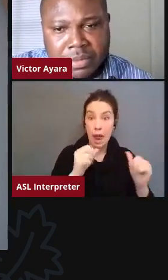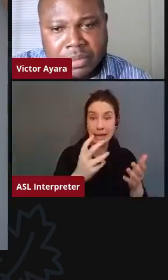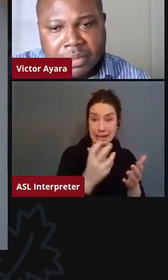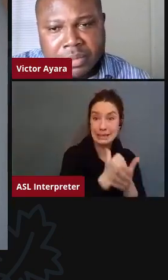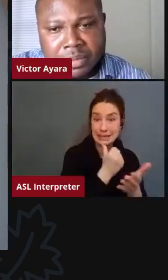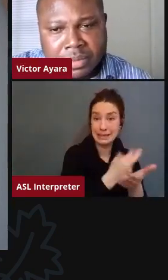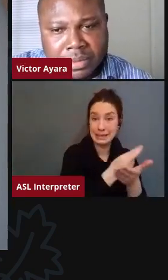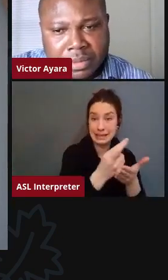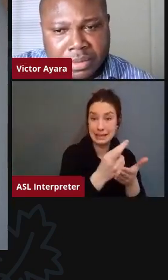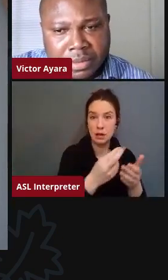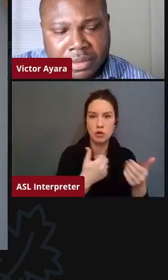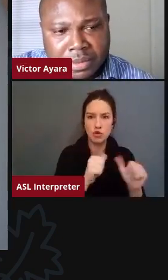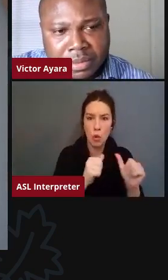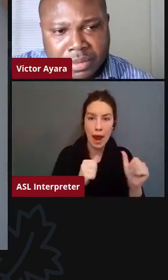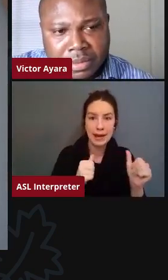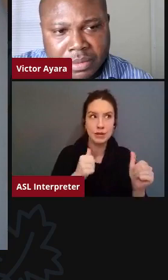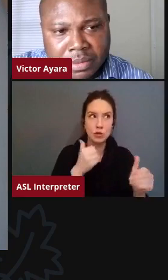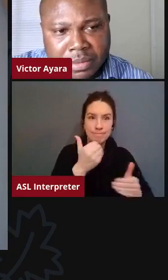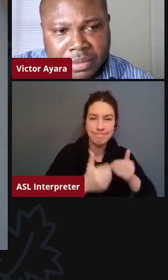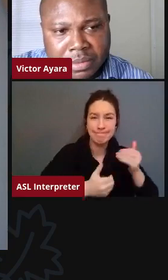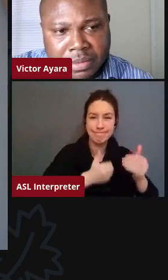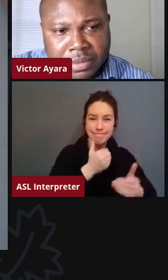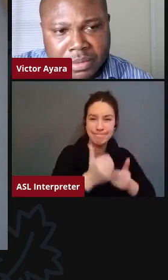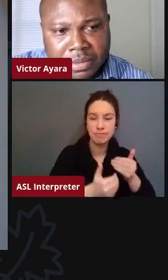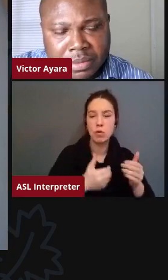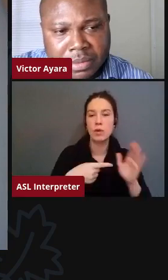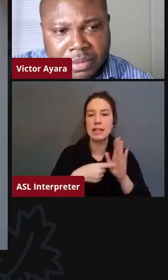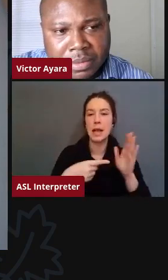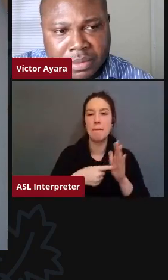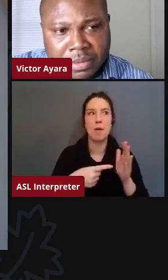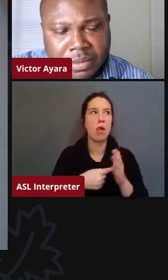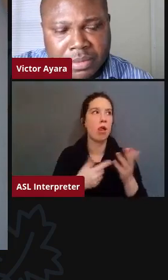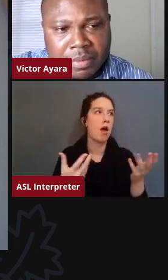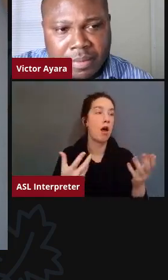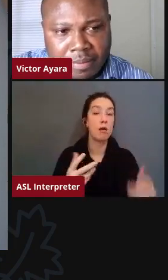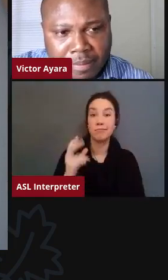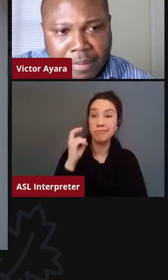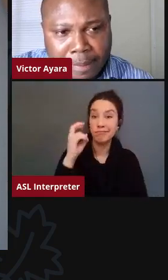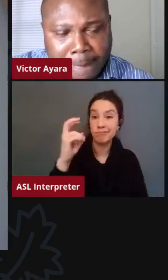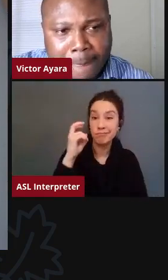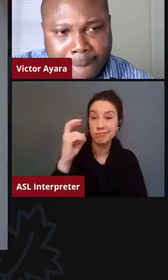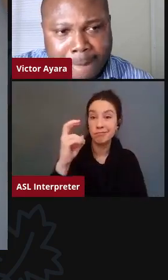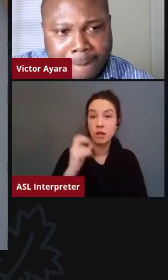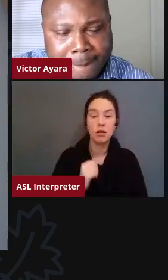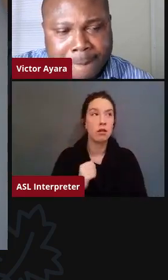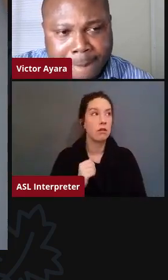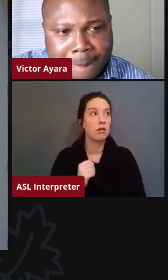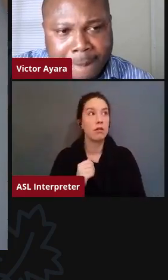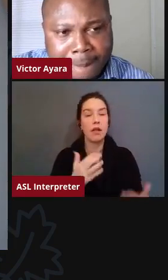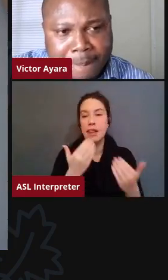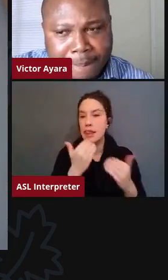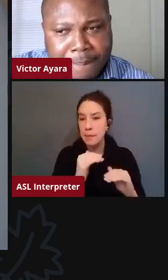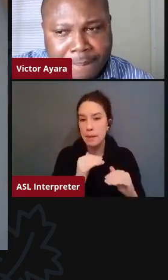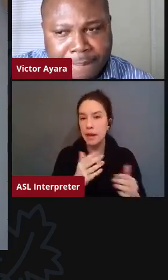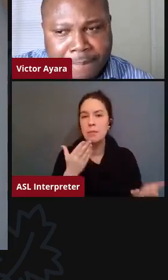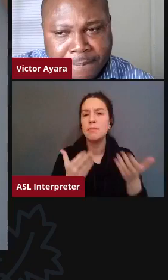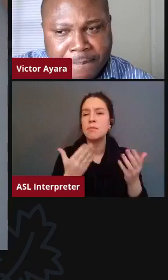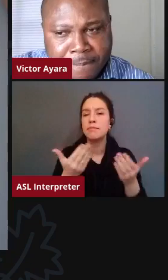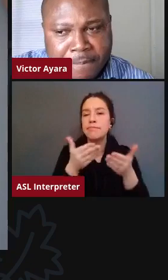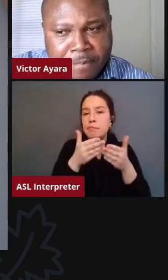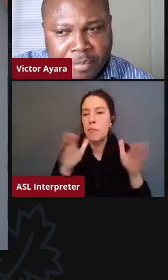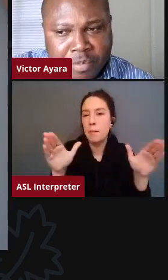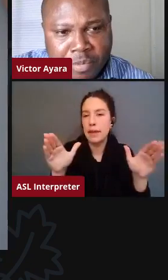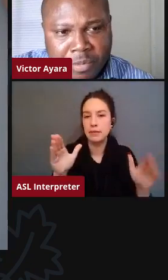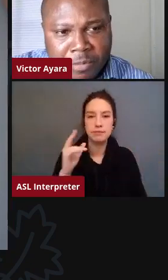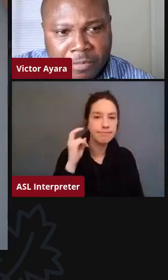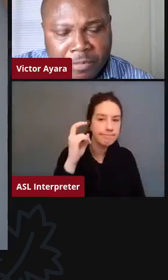right, to getting access. So their access to transportation is limited to public transportation,